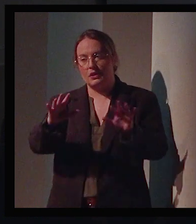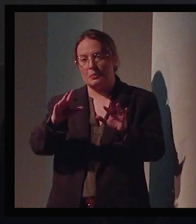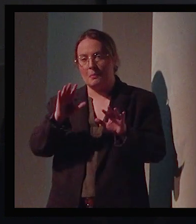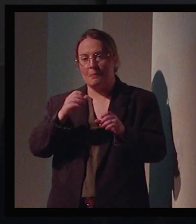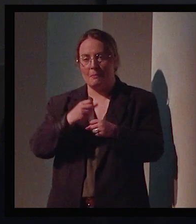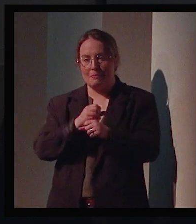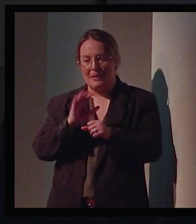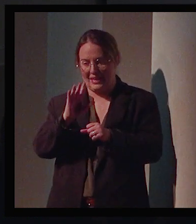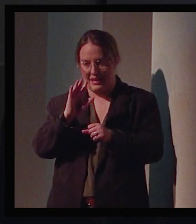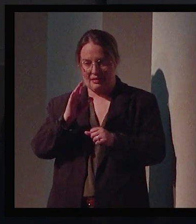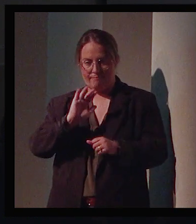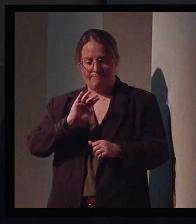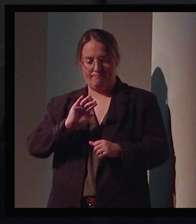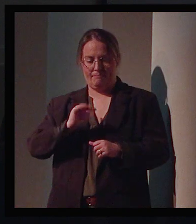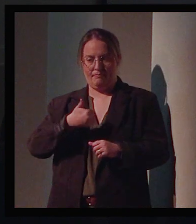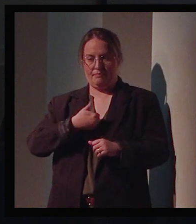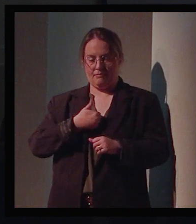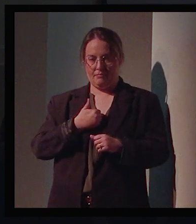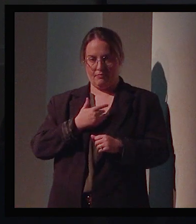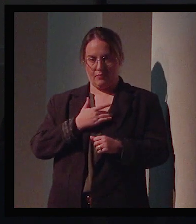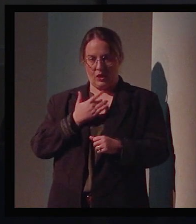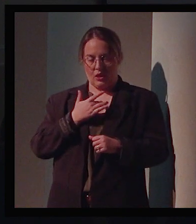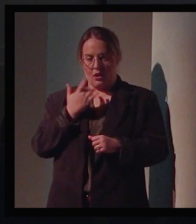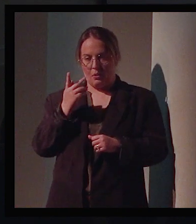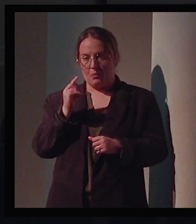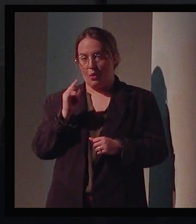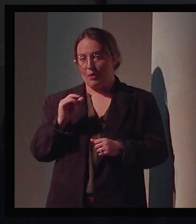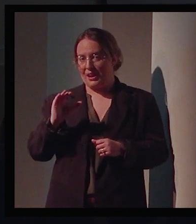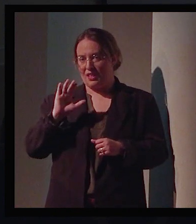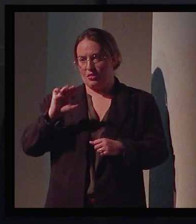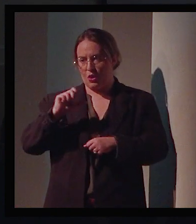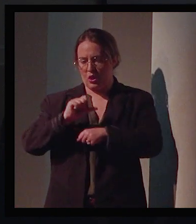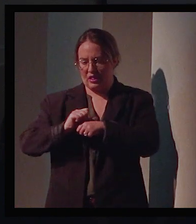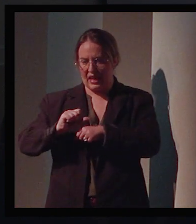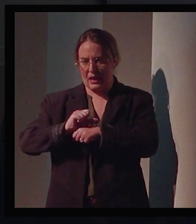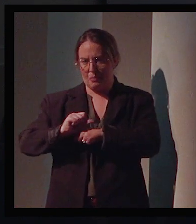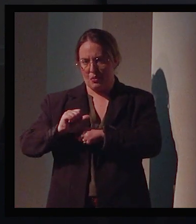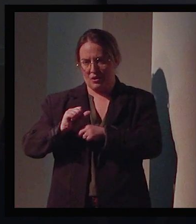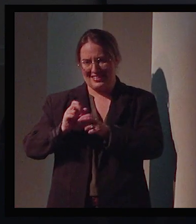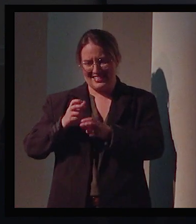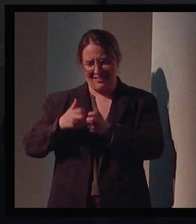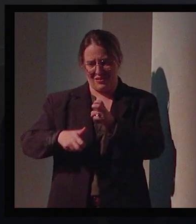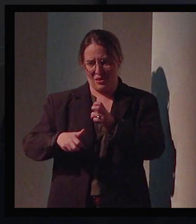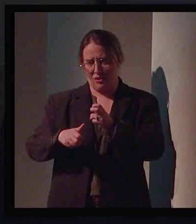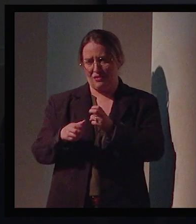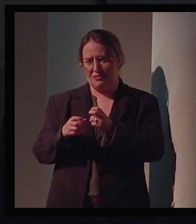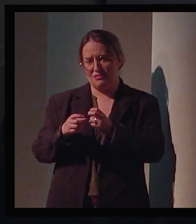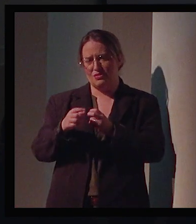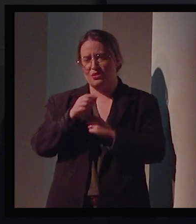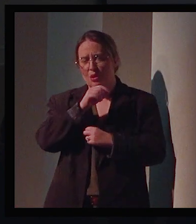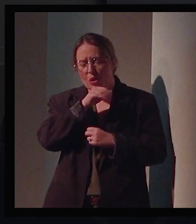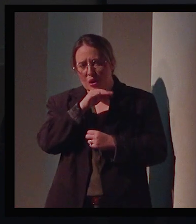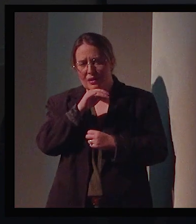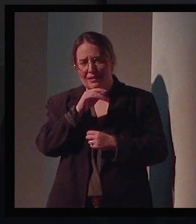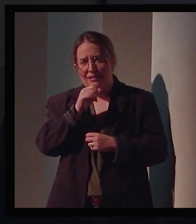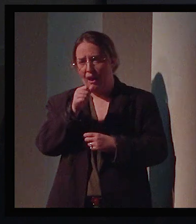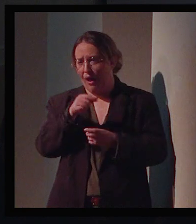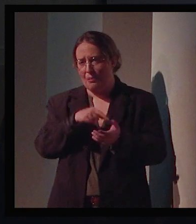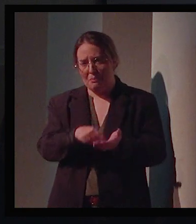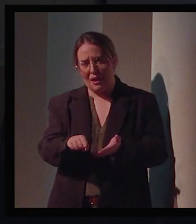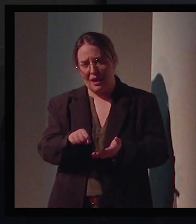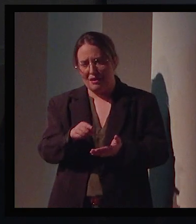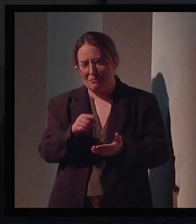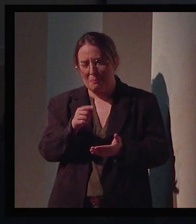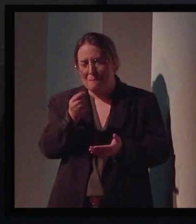Their labors, which were, in fact, difficult, dirty, and barely compensated, are portrayed as